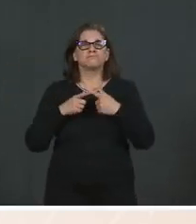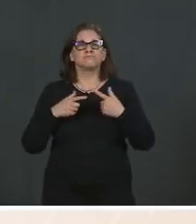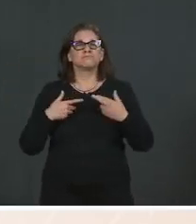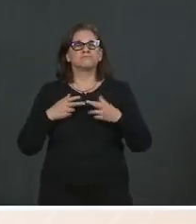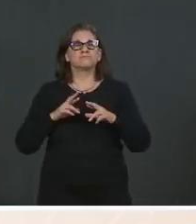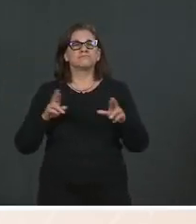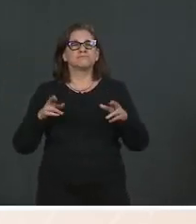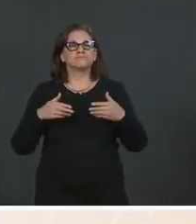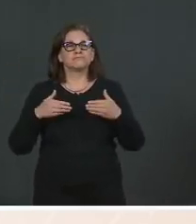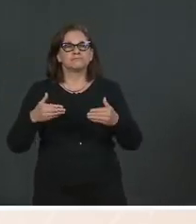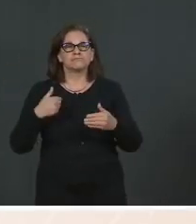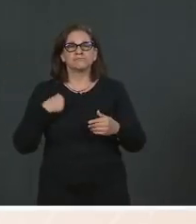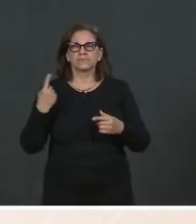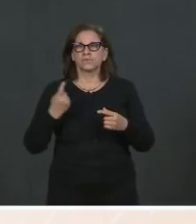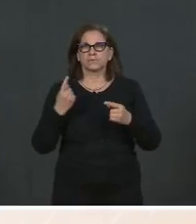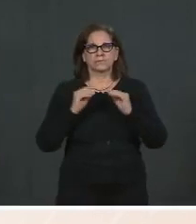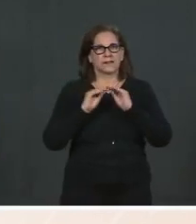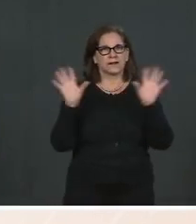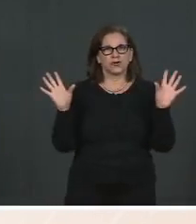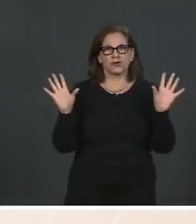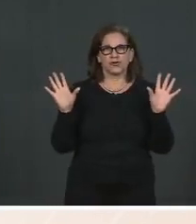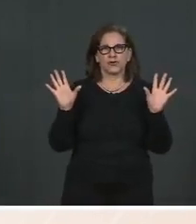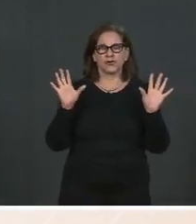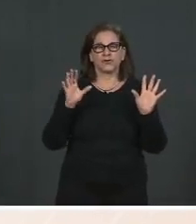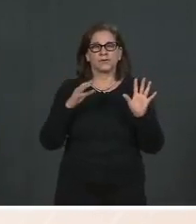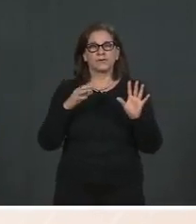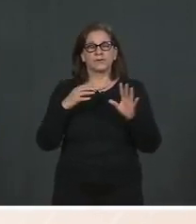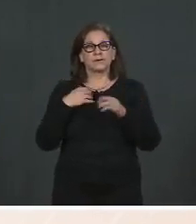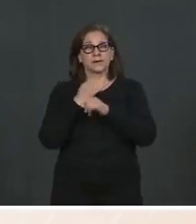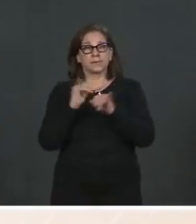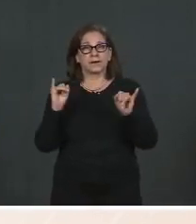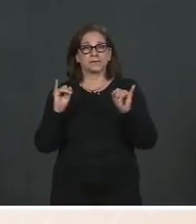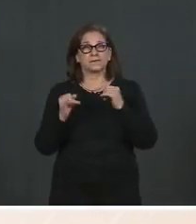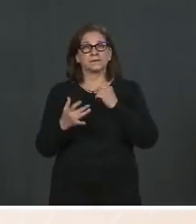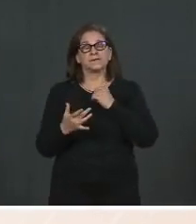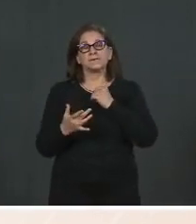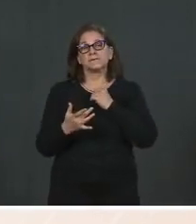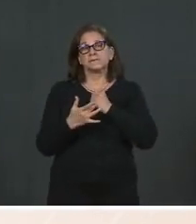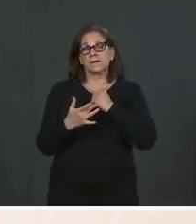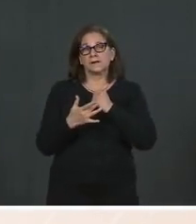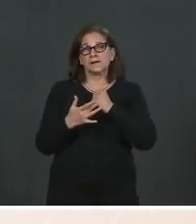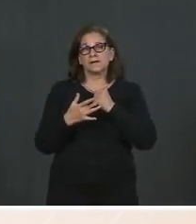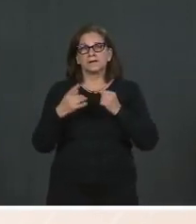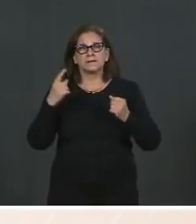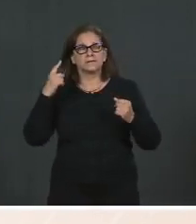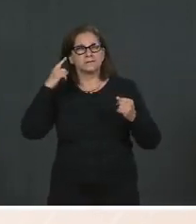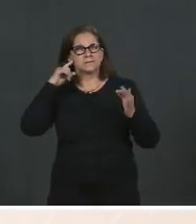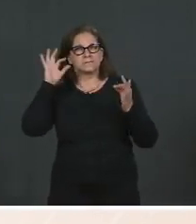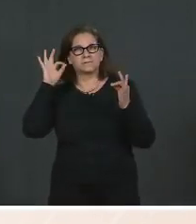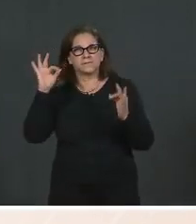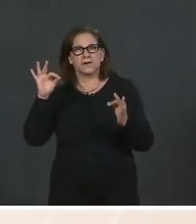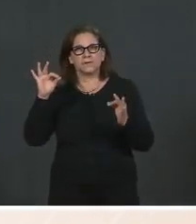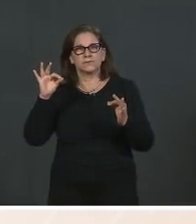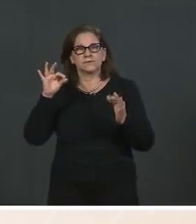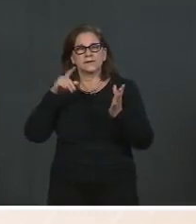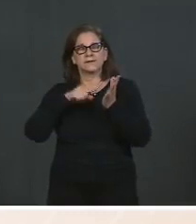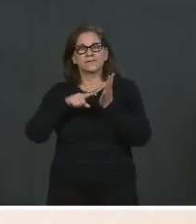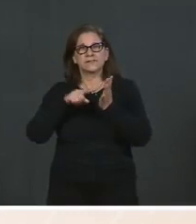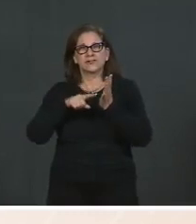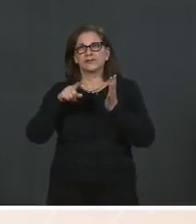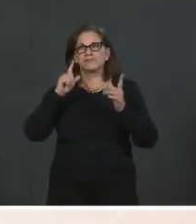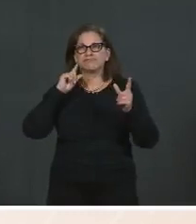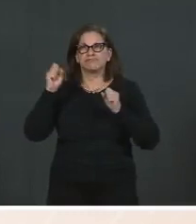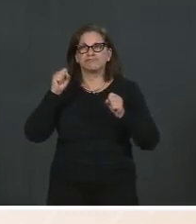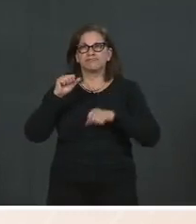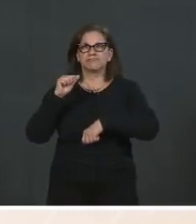independent technically sound investigation is what our focus is on. And once this is reviewed, we'll have an assessment about the steps